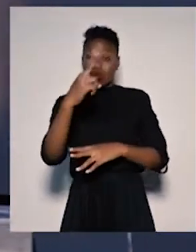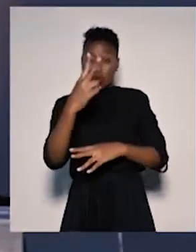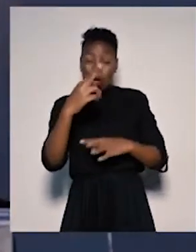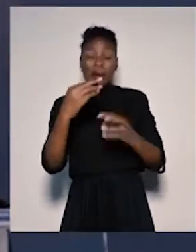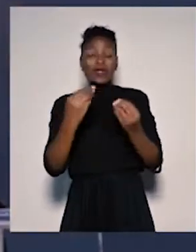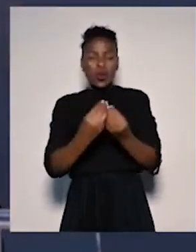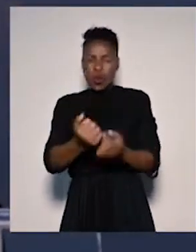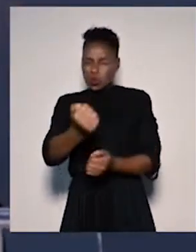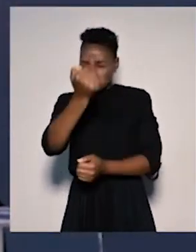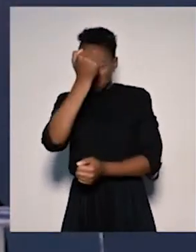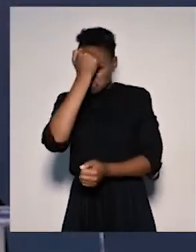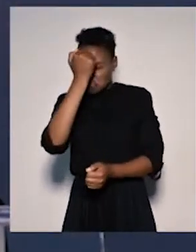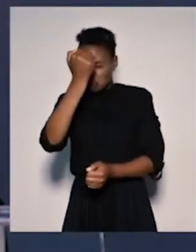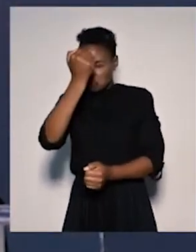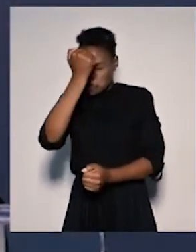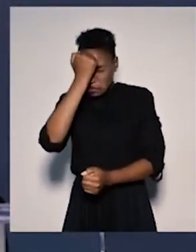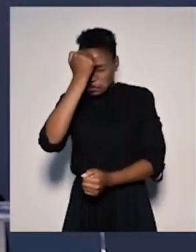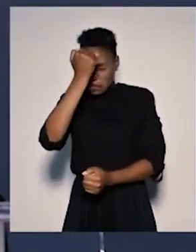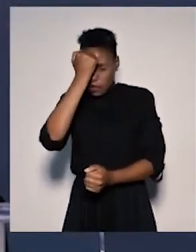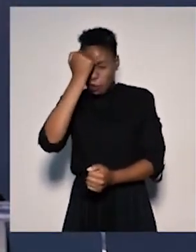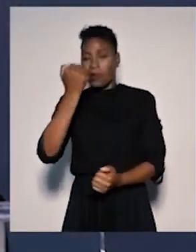but stubborn.